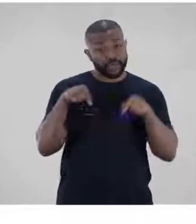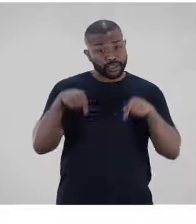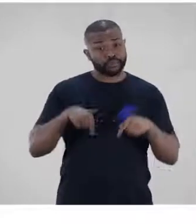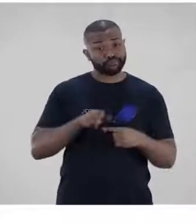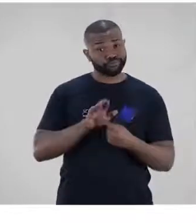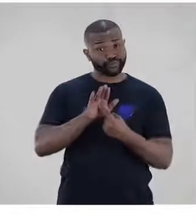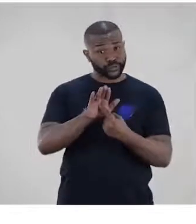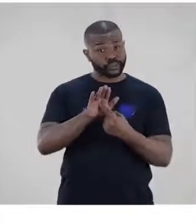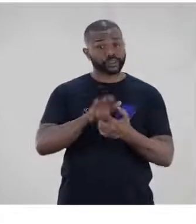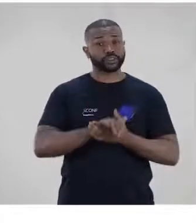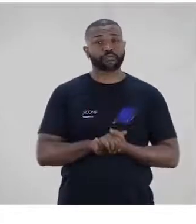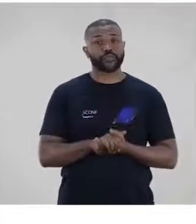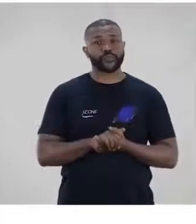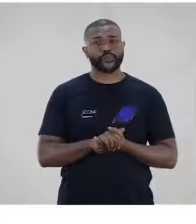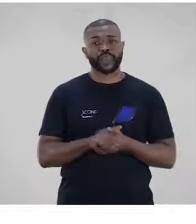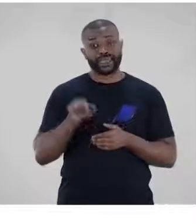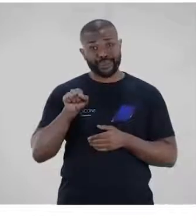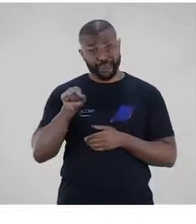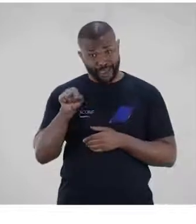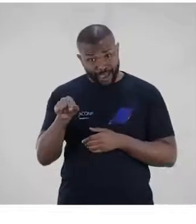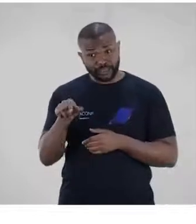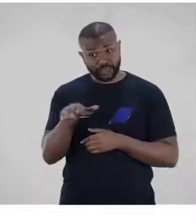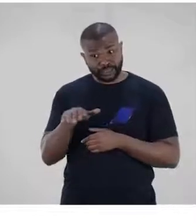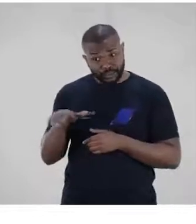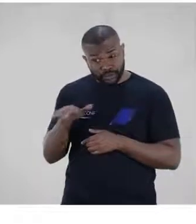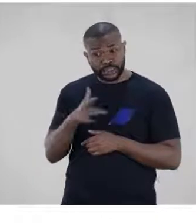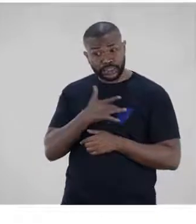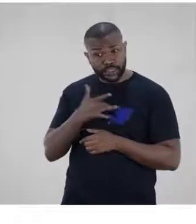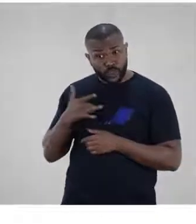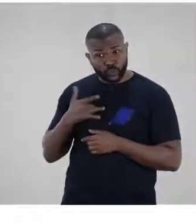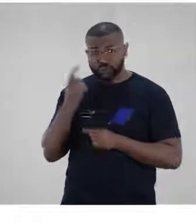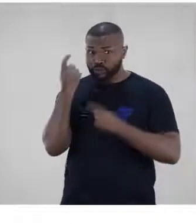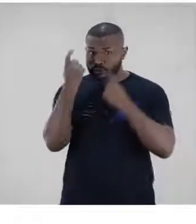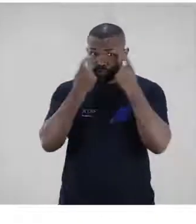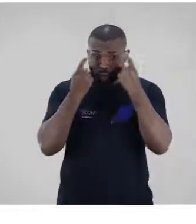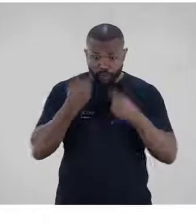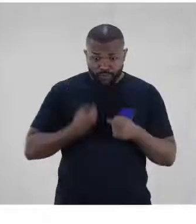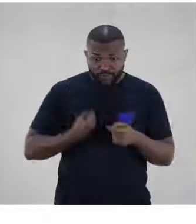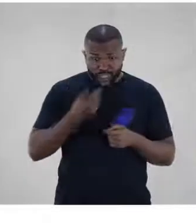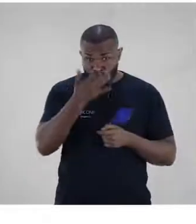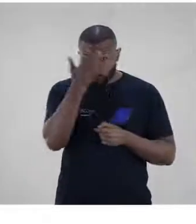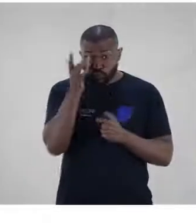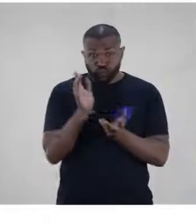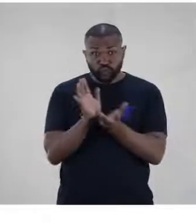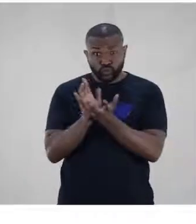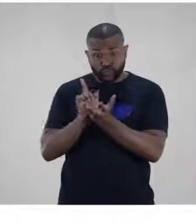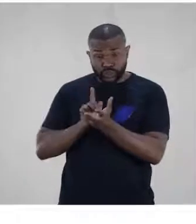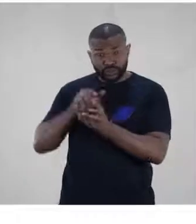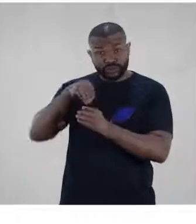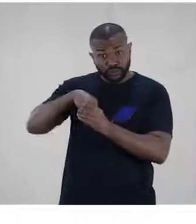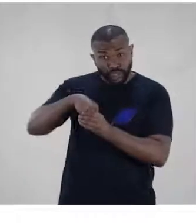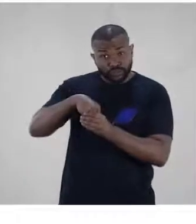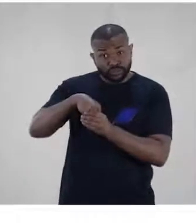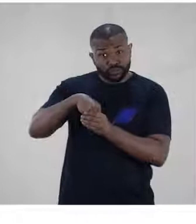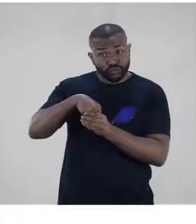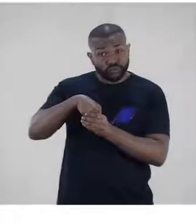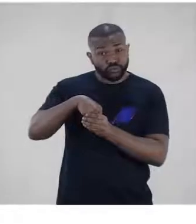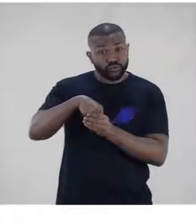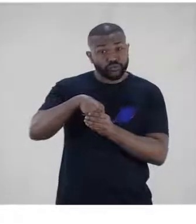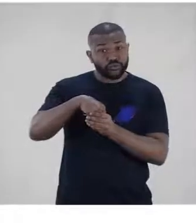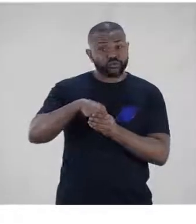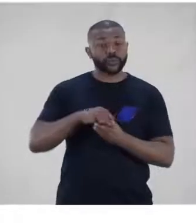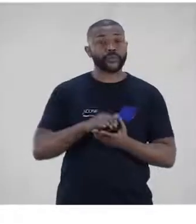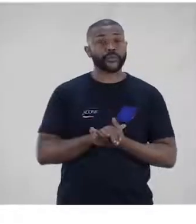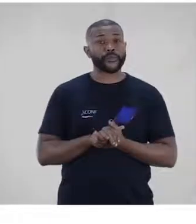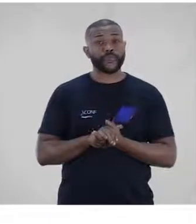because this insurance company cares about the health and the life of their members, they decided to create a new domain,